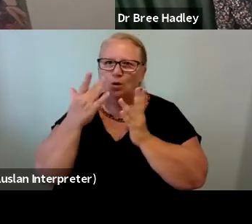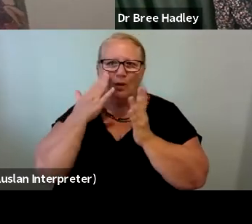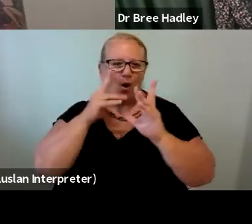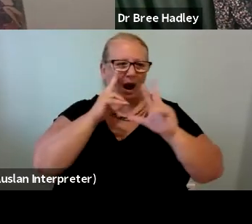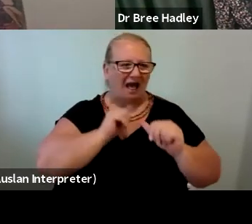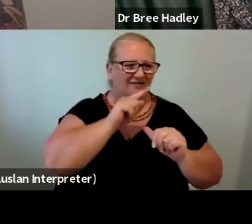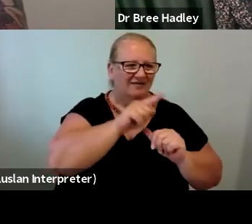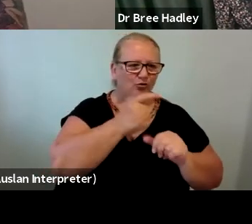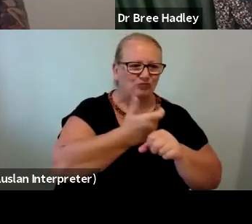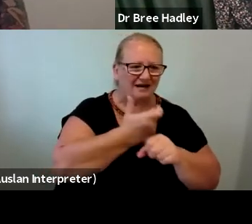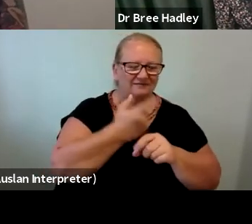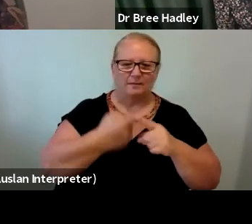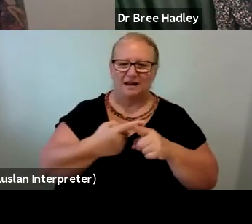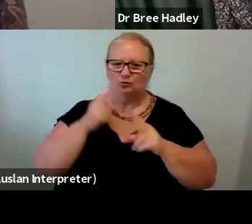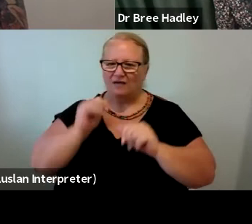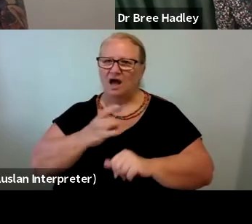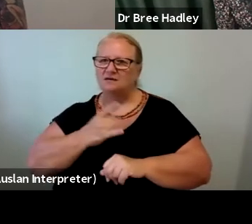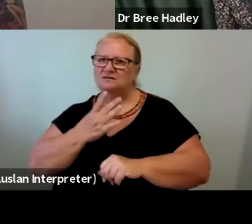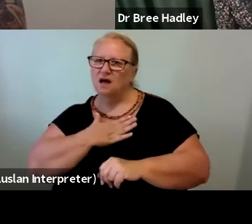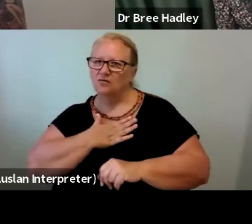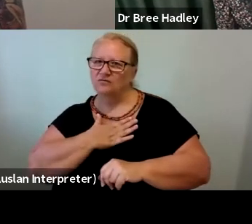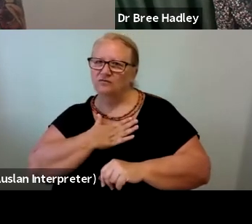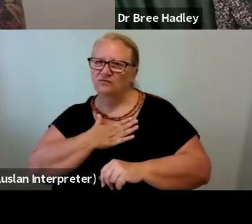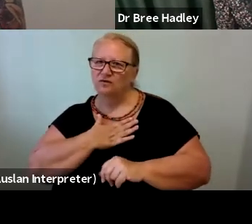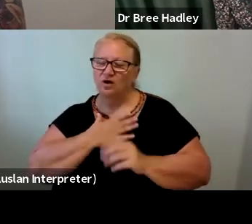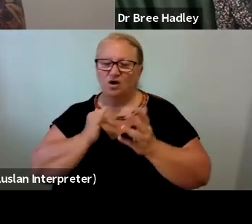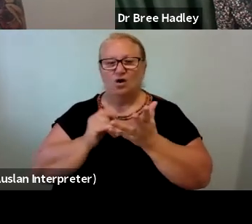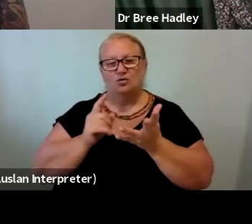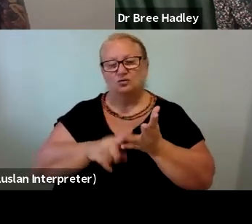ourselves. So in